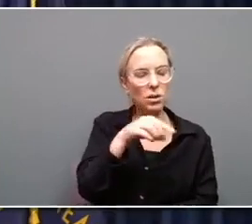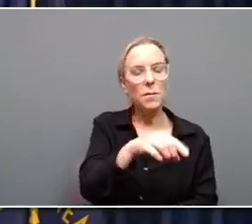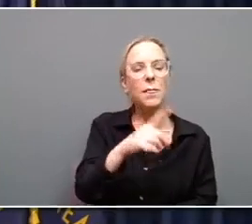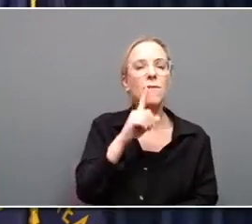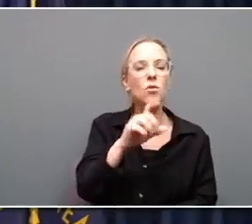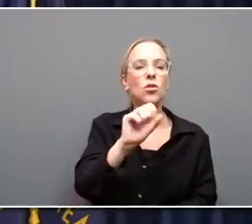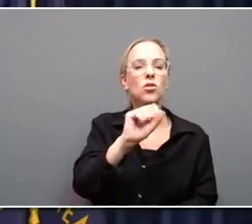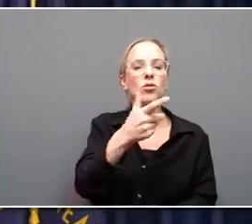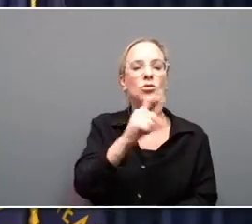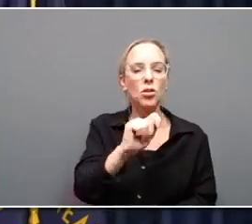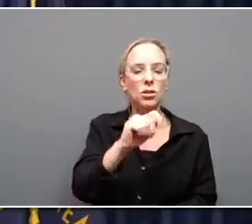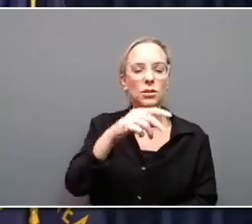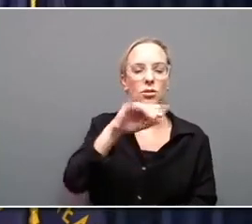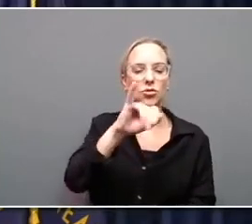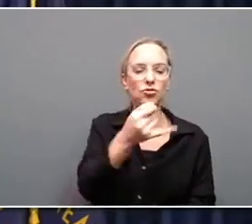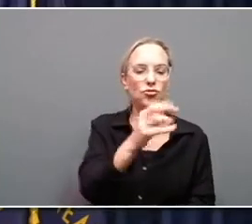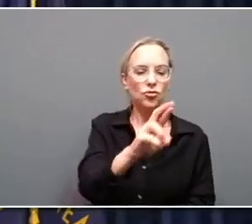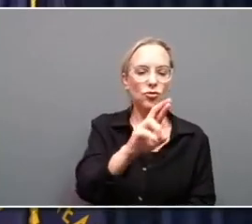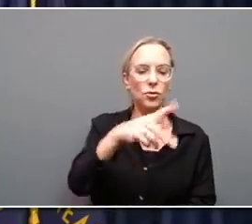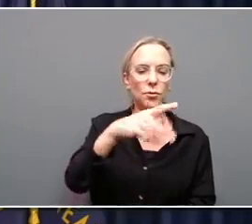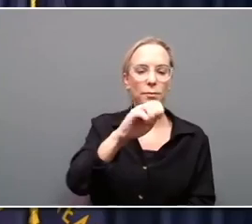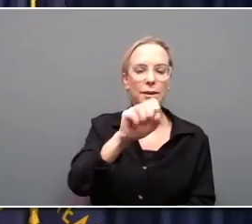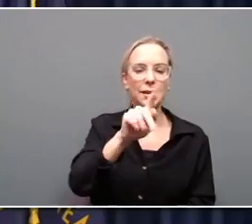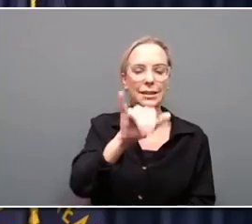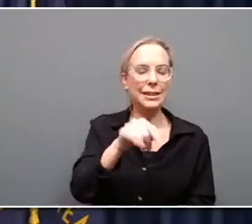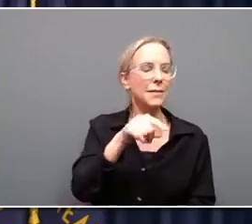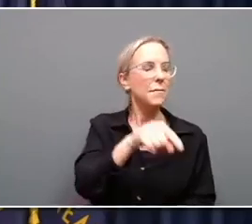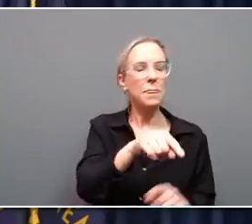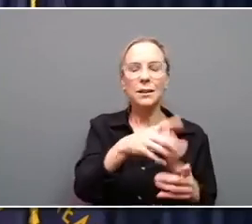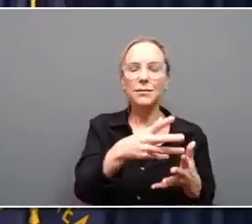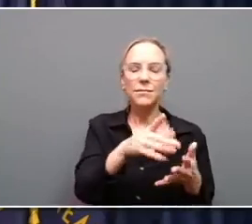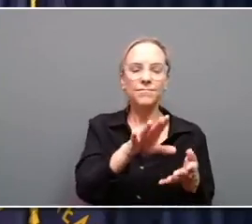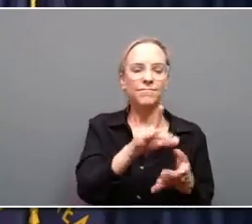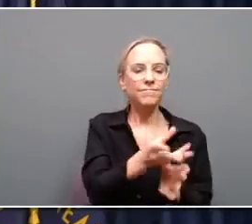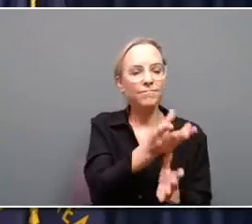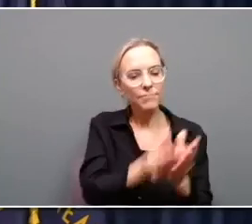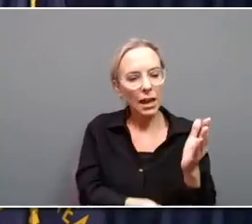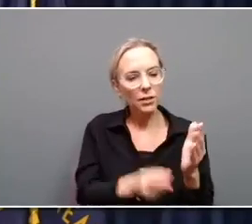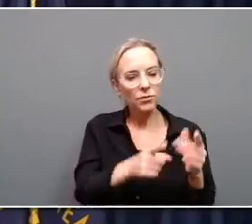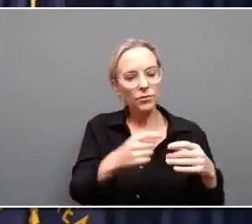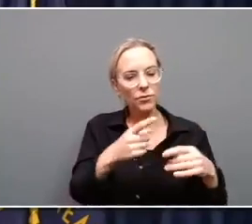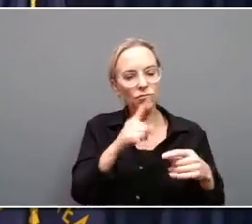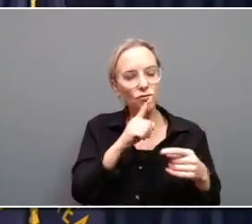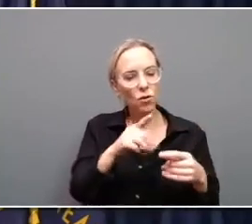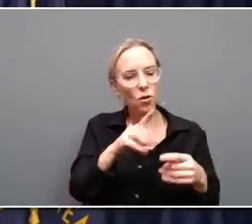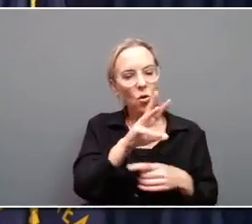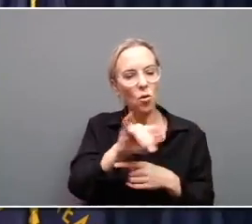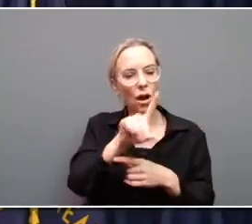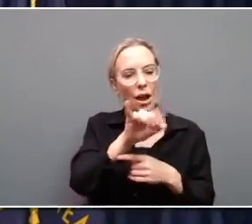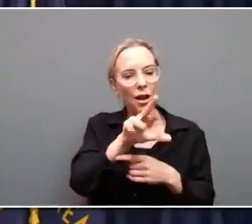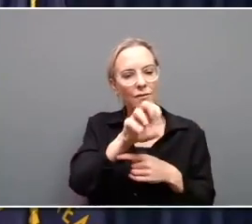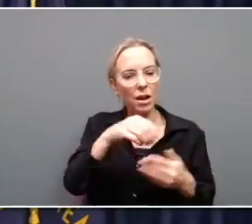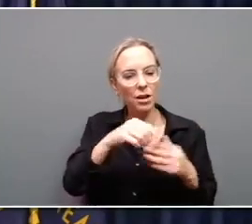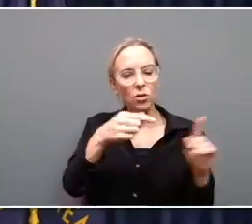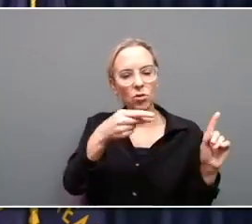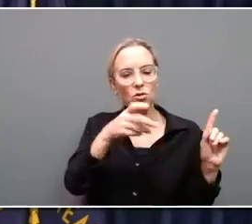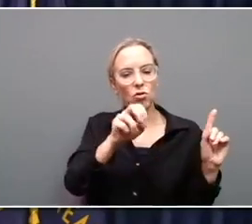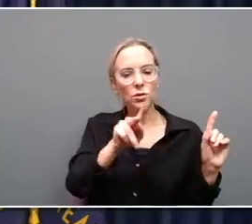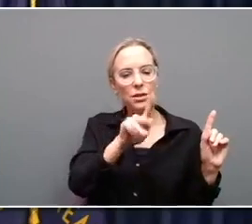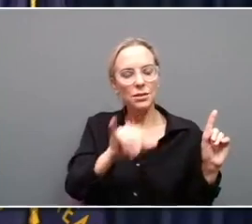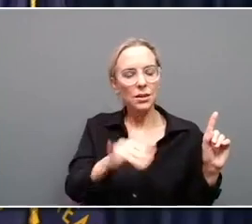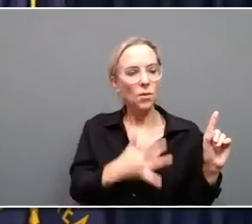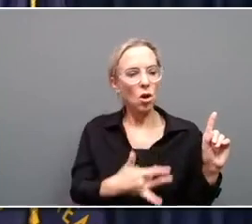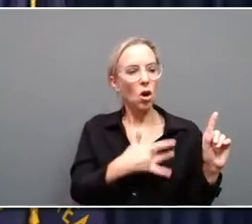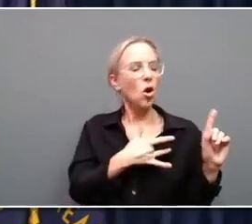Jr., who died Saturday fighting a wildfire in Goshen, Kentucky. Our hearts go out to his family, to his friends.